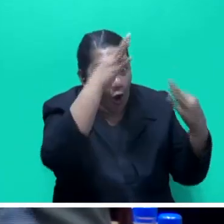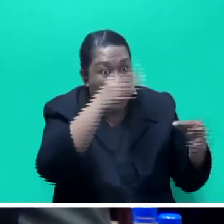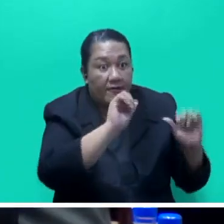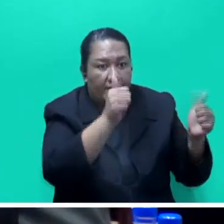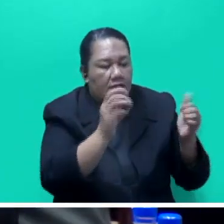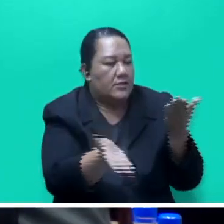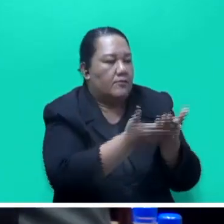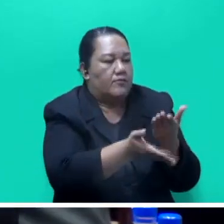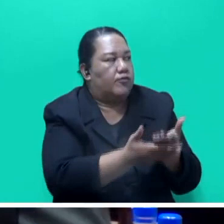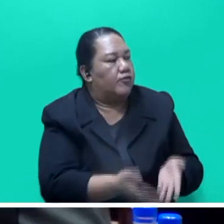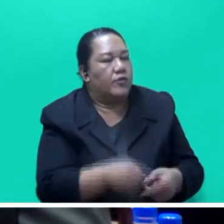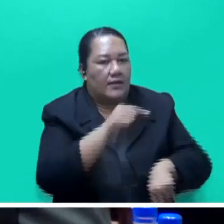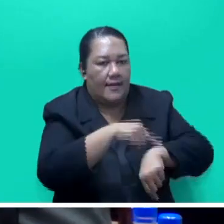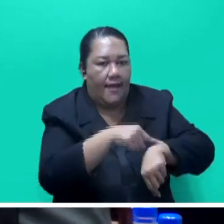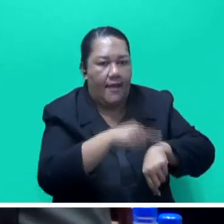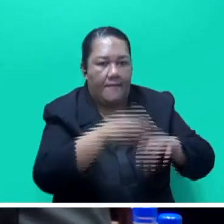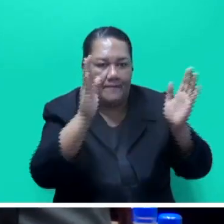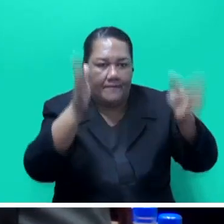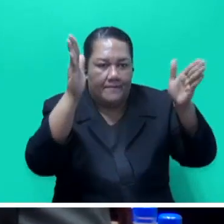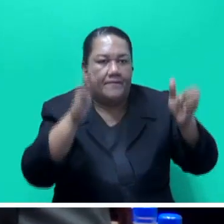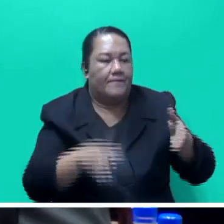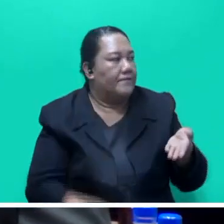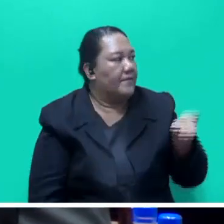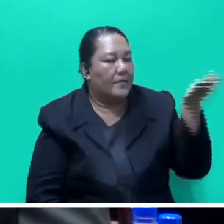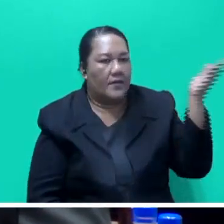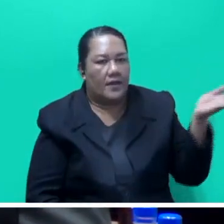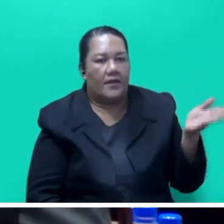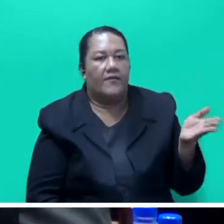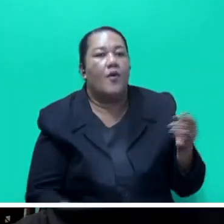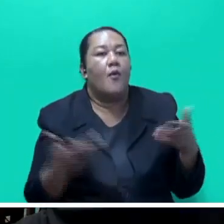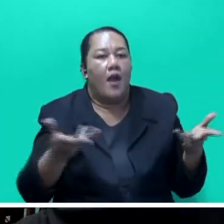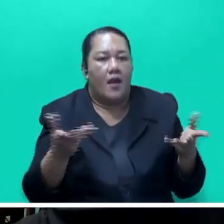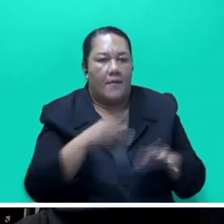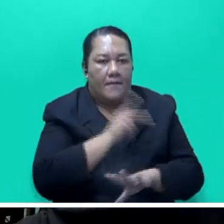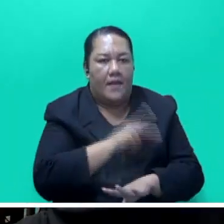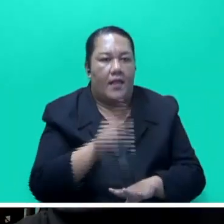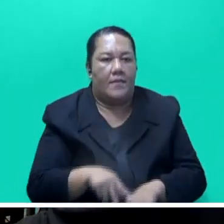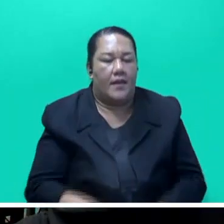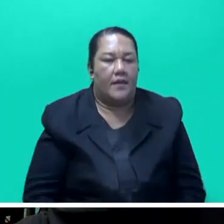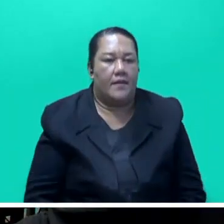and the public can know what's happening to their dollars and cents. Thank you, Mr. Speaker. Thank you.